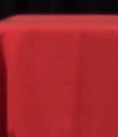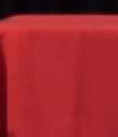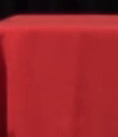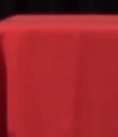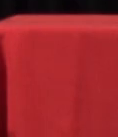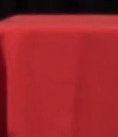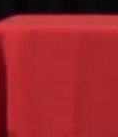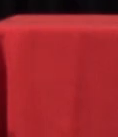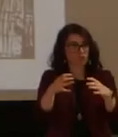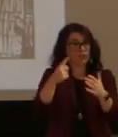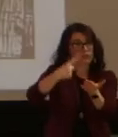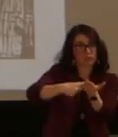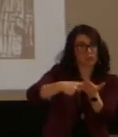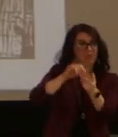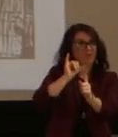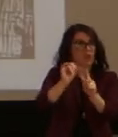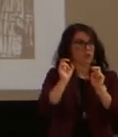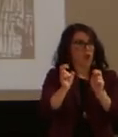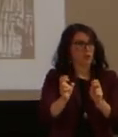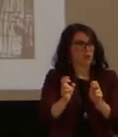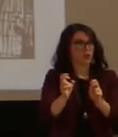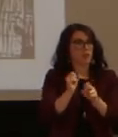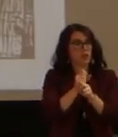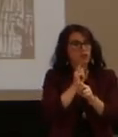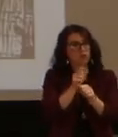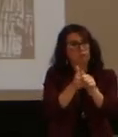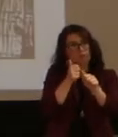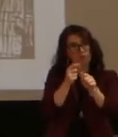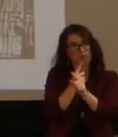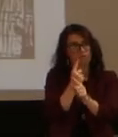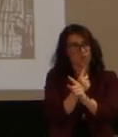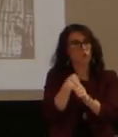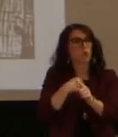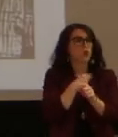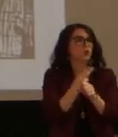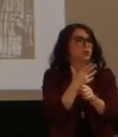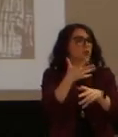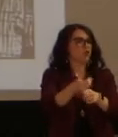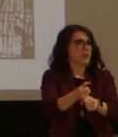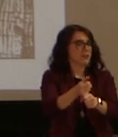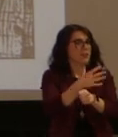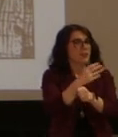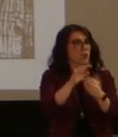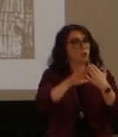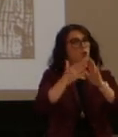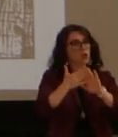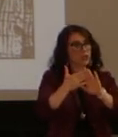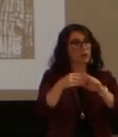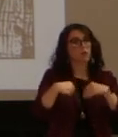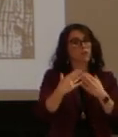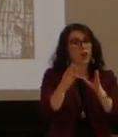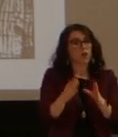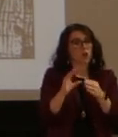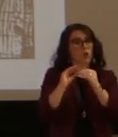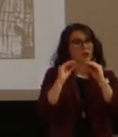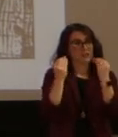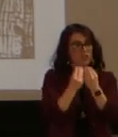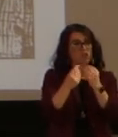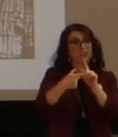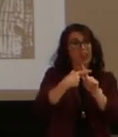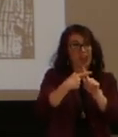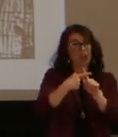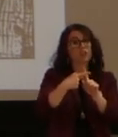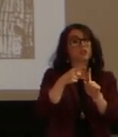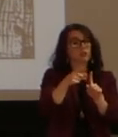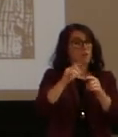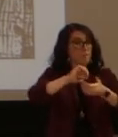populations on these topics. We're using trusted community and provider organizations and participant partners, as